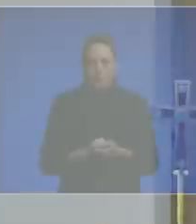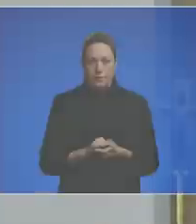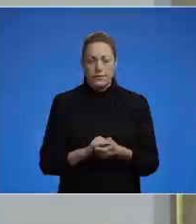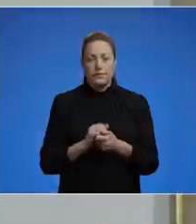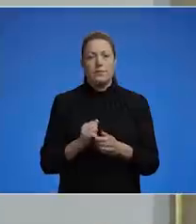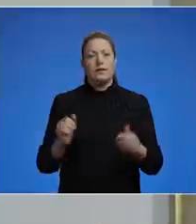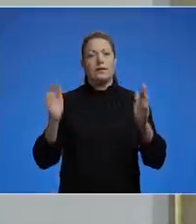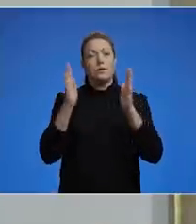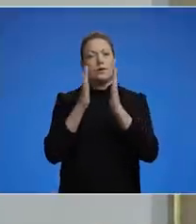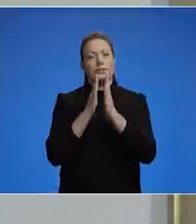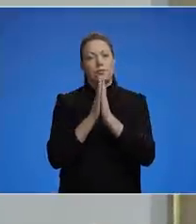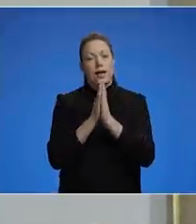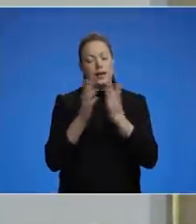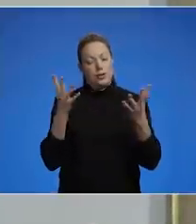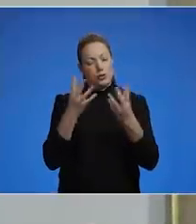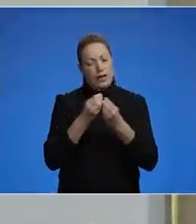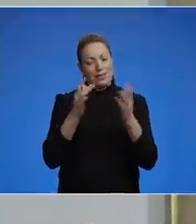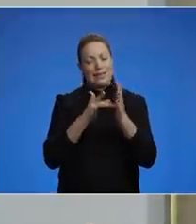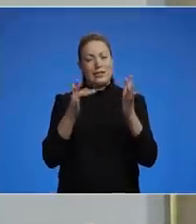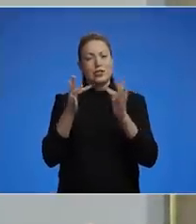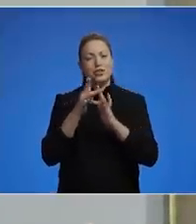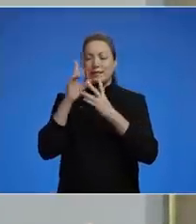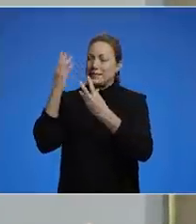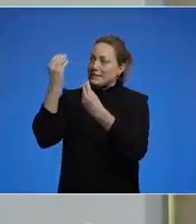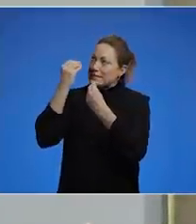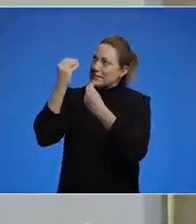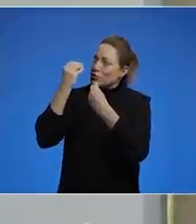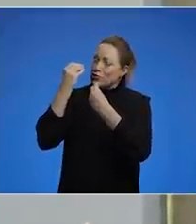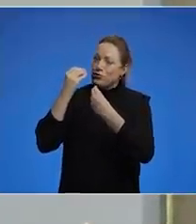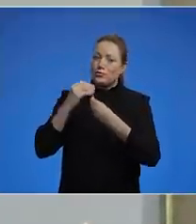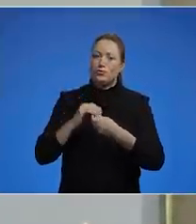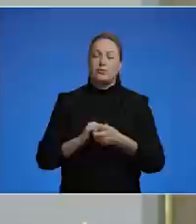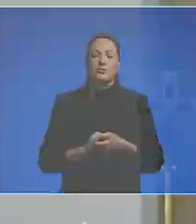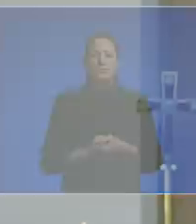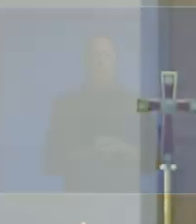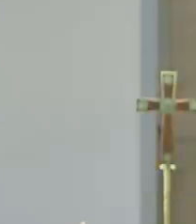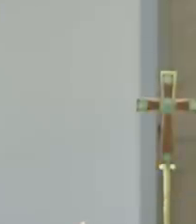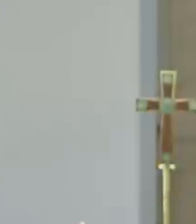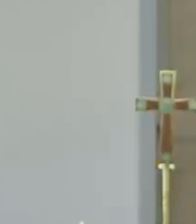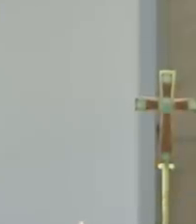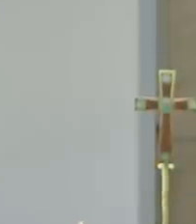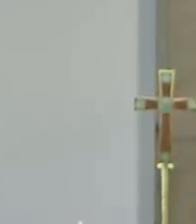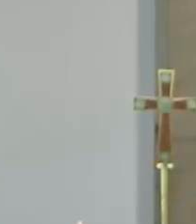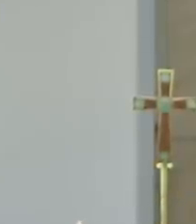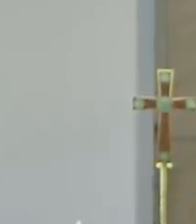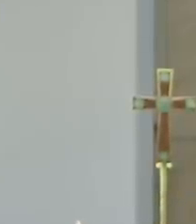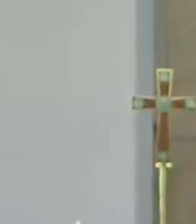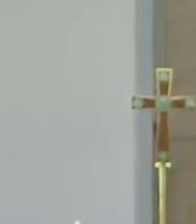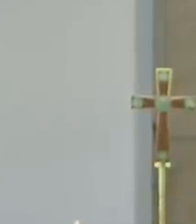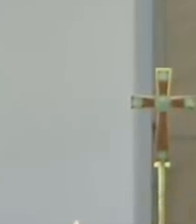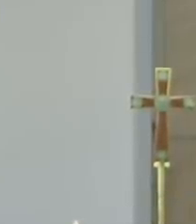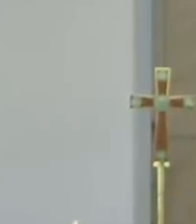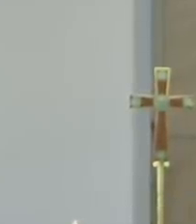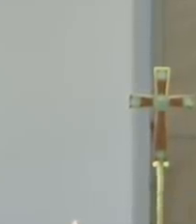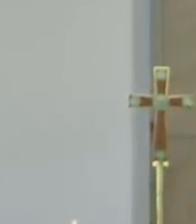We pray now together the prayer Jesus taught us. Our Father, who art in heaven, hallowed be thy